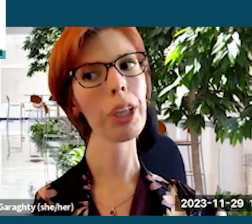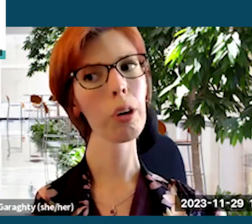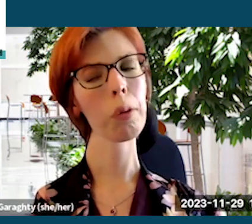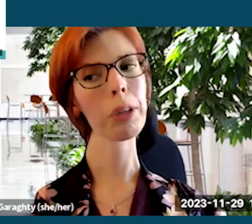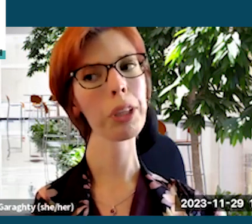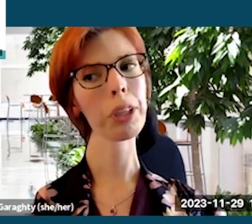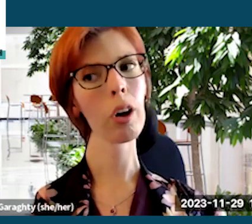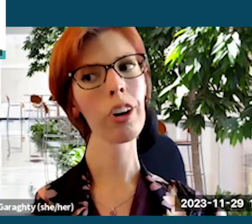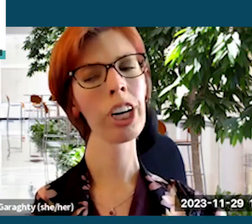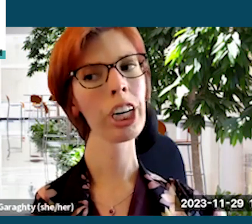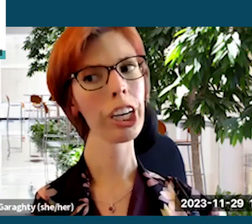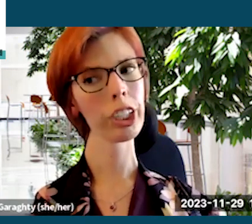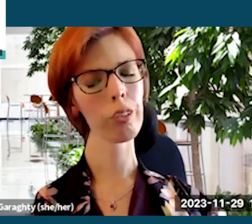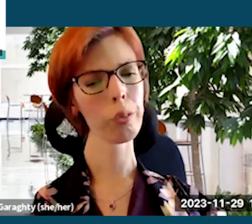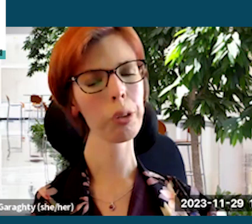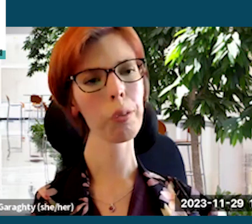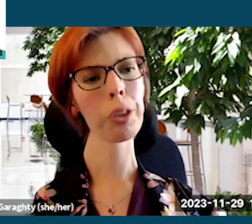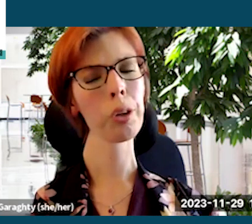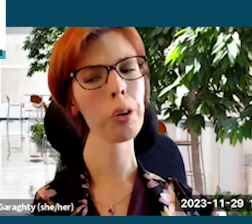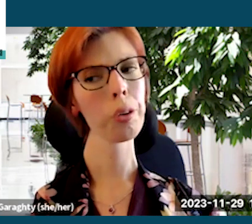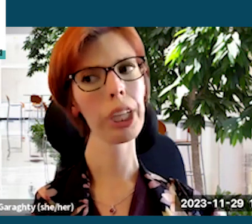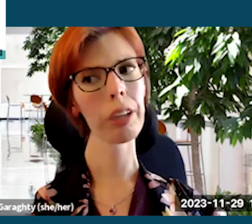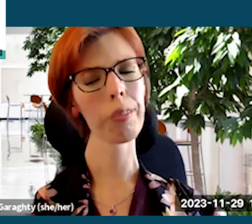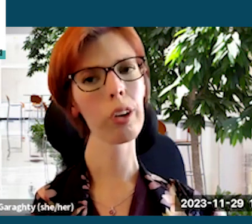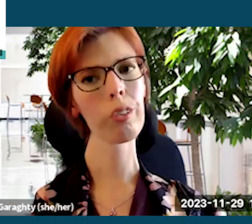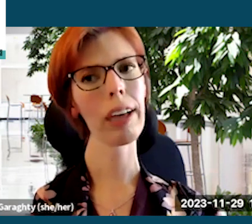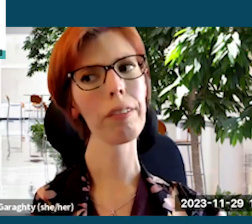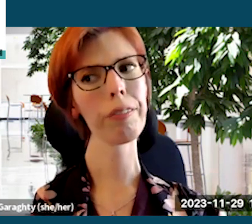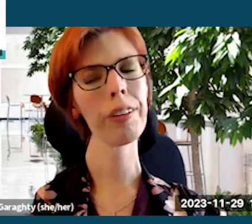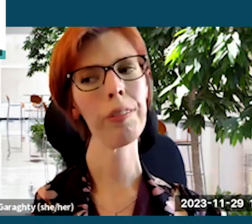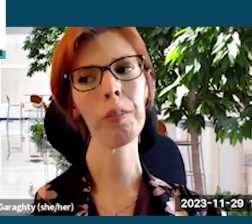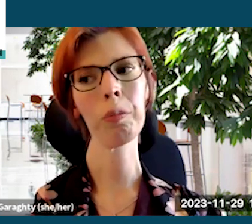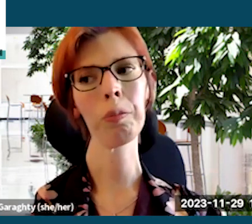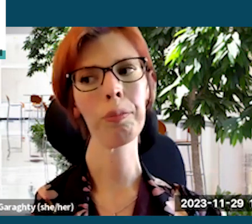I'll wait here a moment longer in case you want to read through it again for yourself.